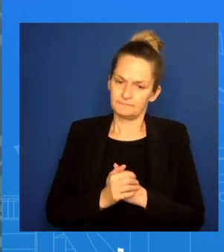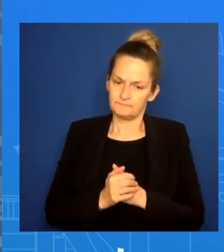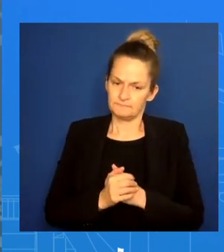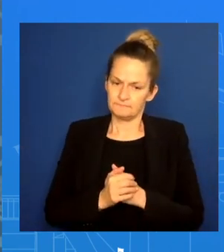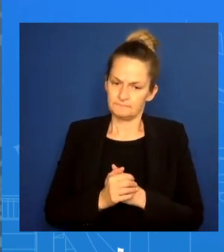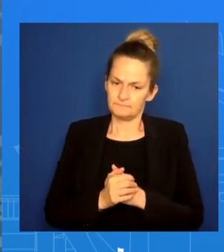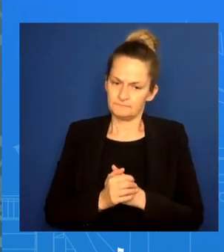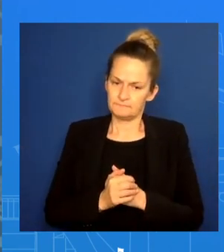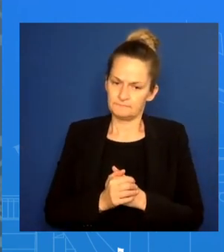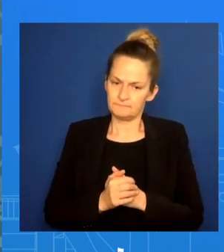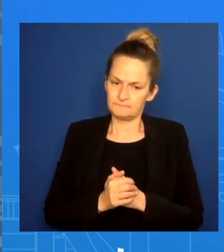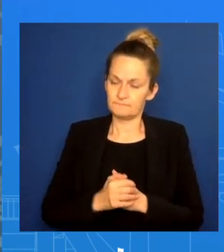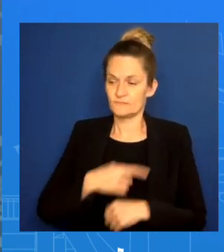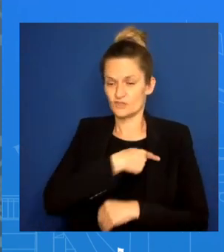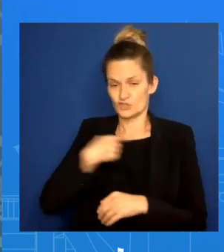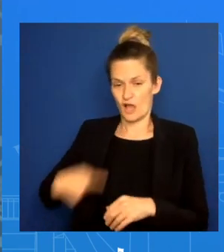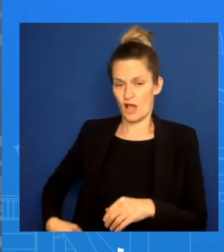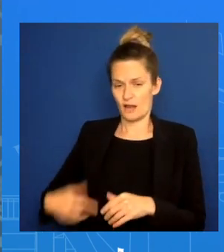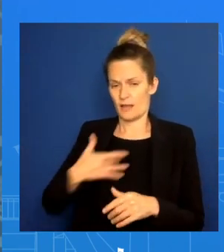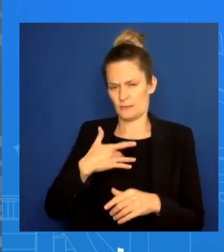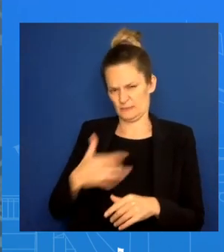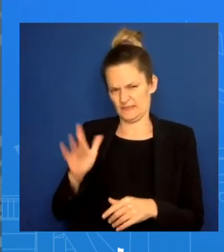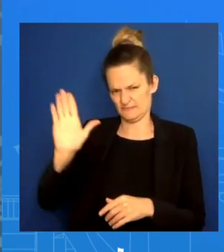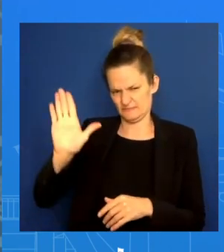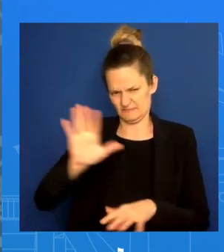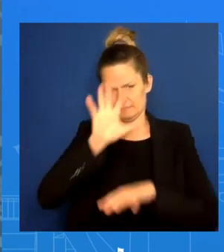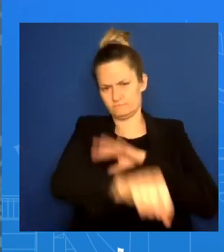law, by their coercive and aggressive